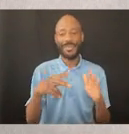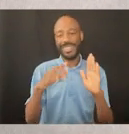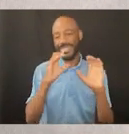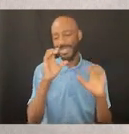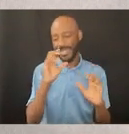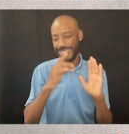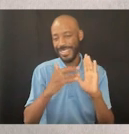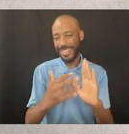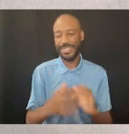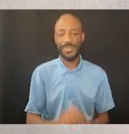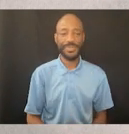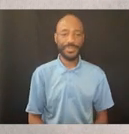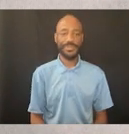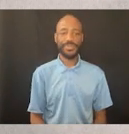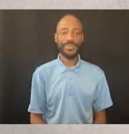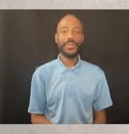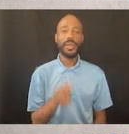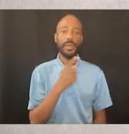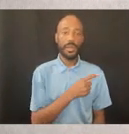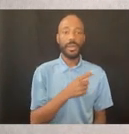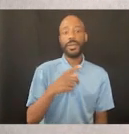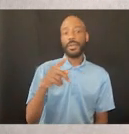Figure 2, the potato cloche.